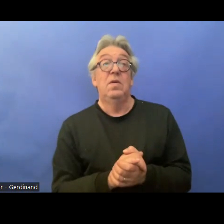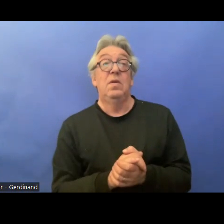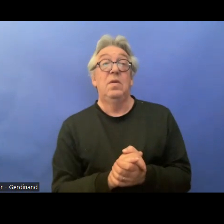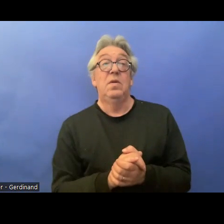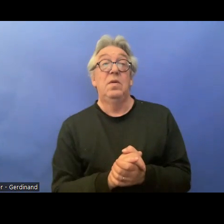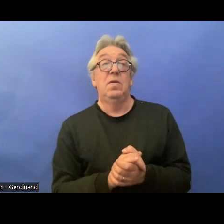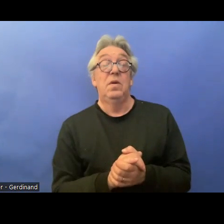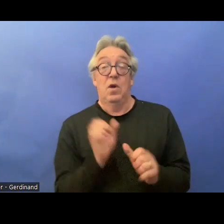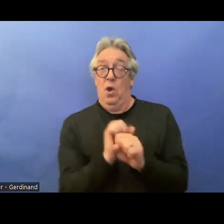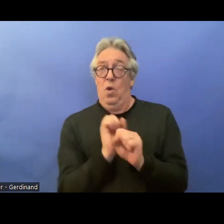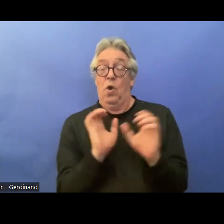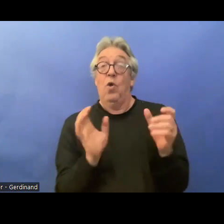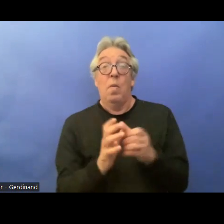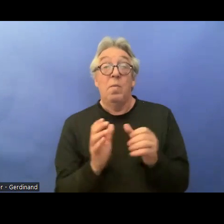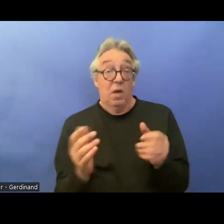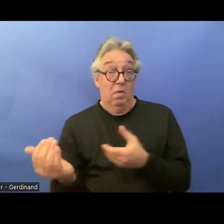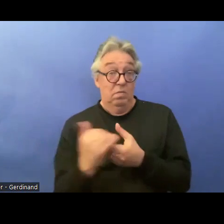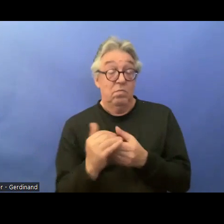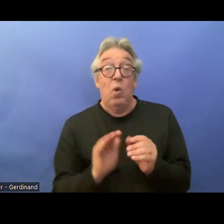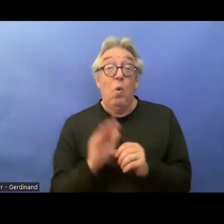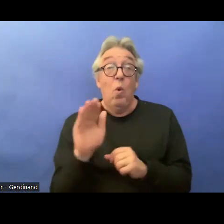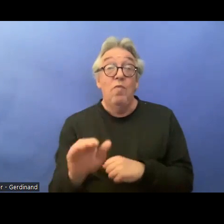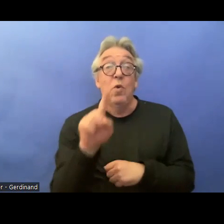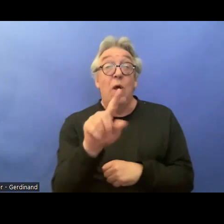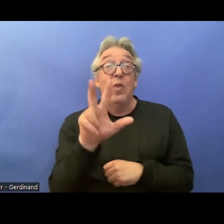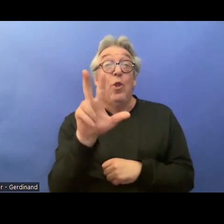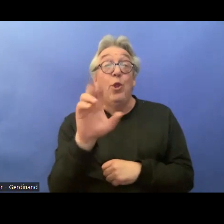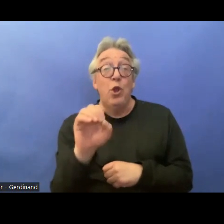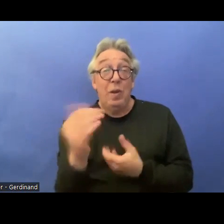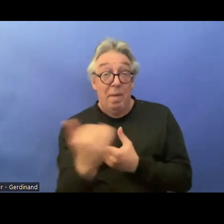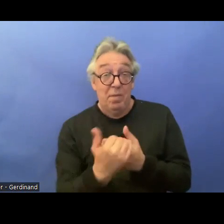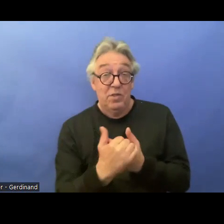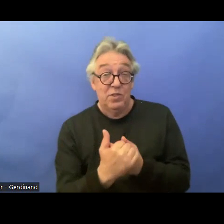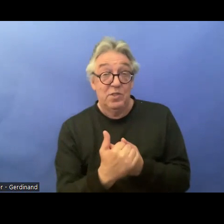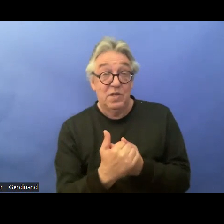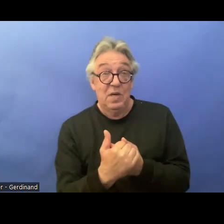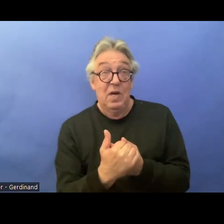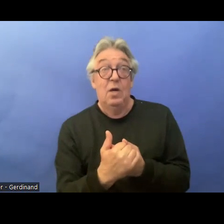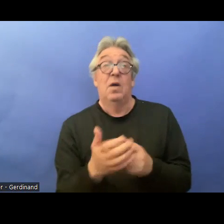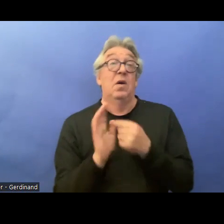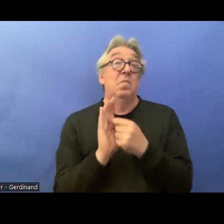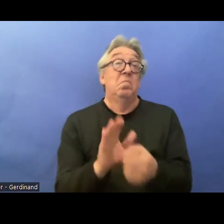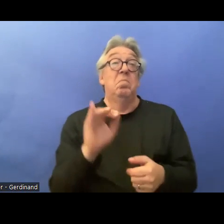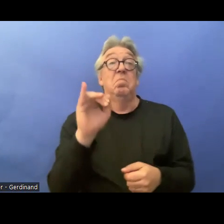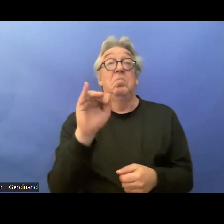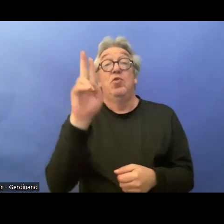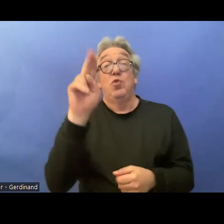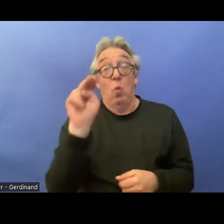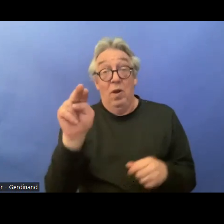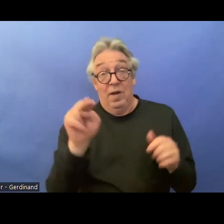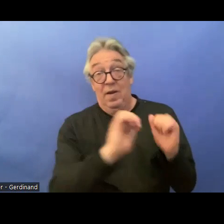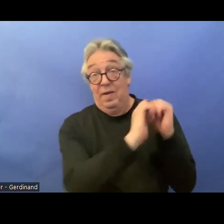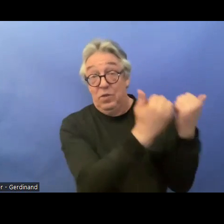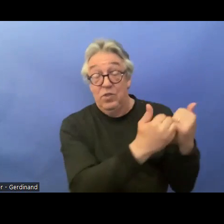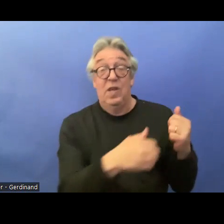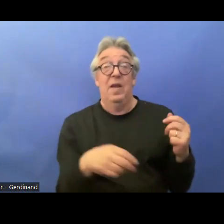in this working group, we have more than 130 members, including UN agency,